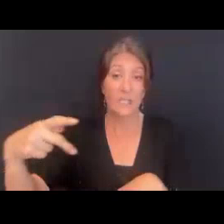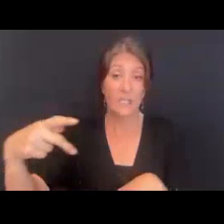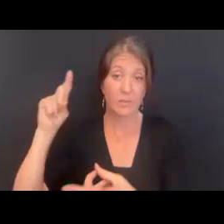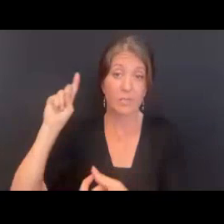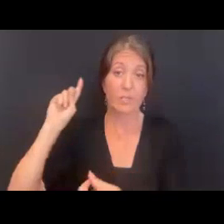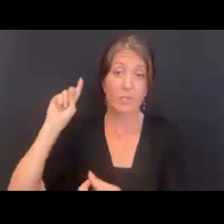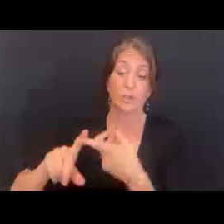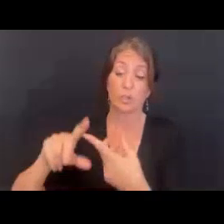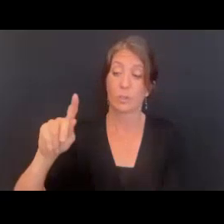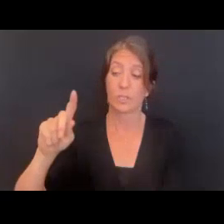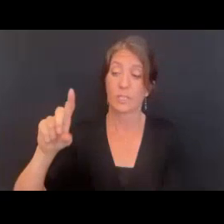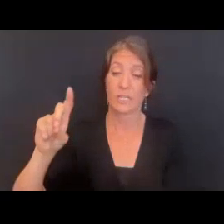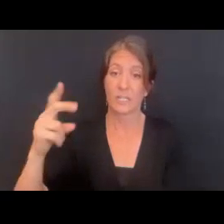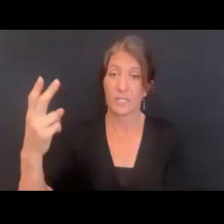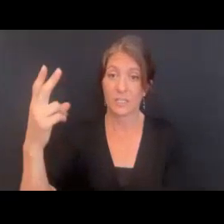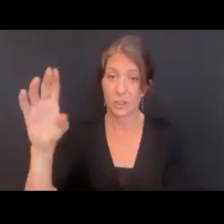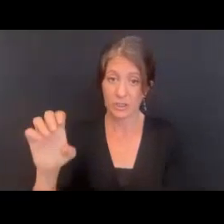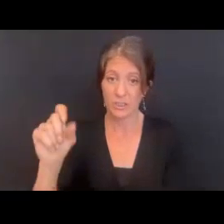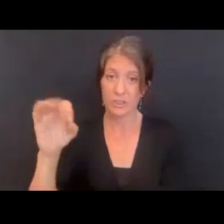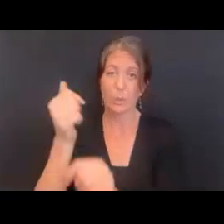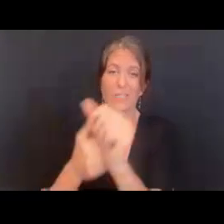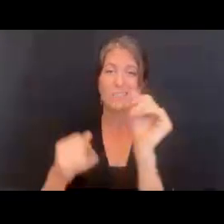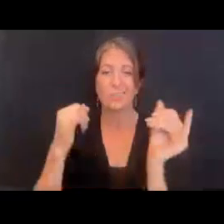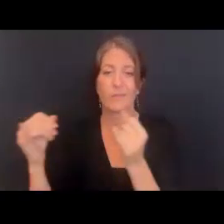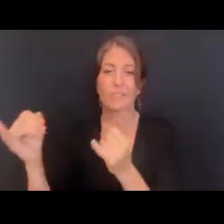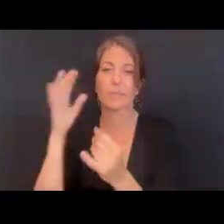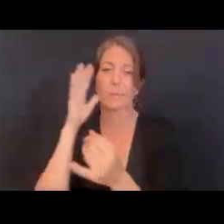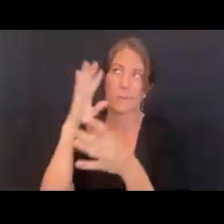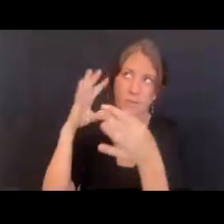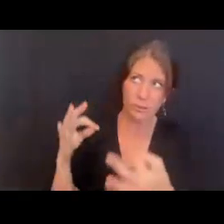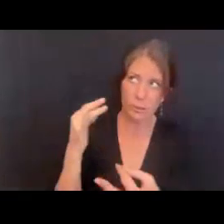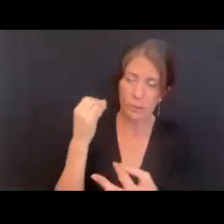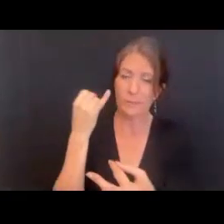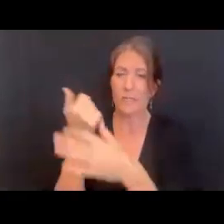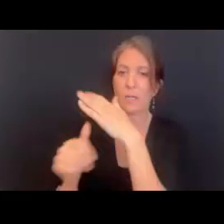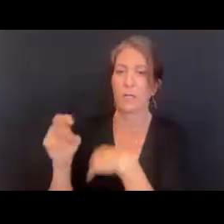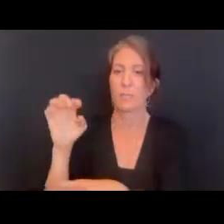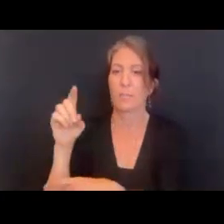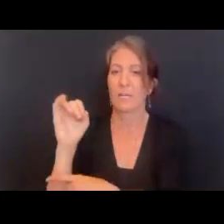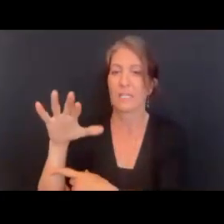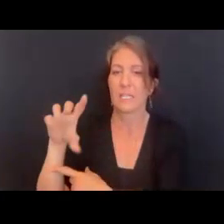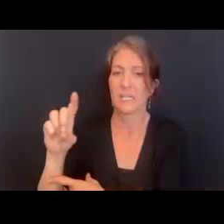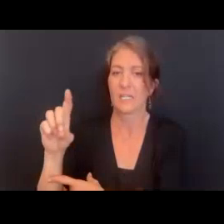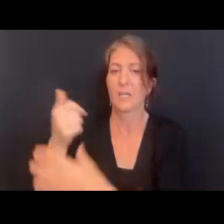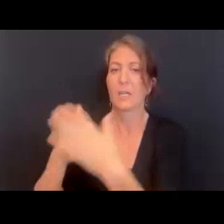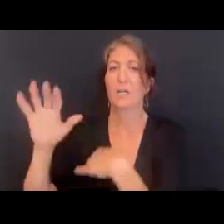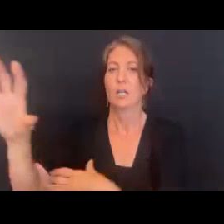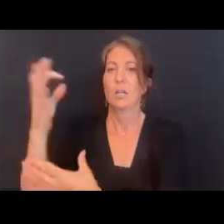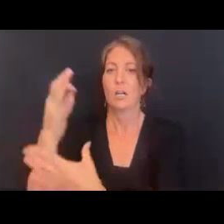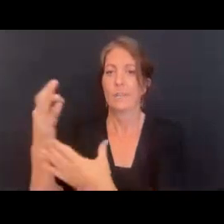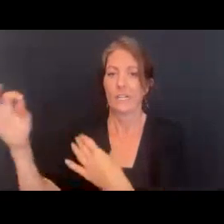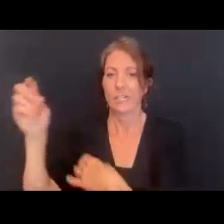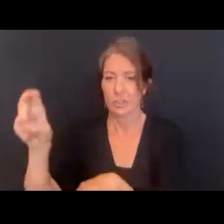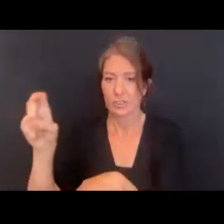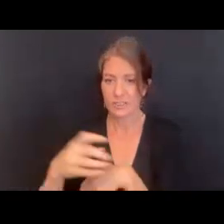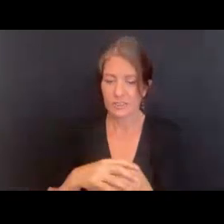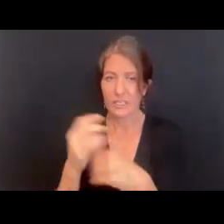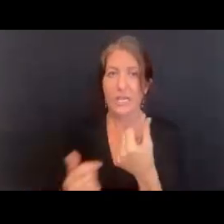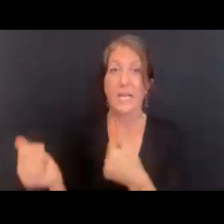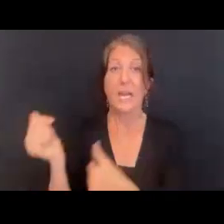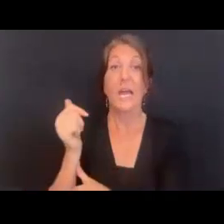so each individual can determine if Medicaid is a favorable option for their needs and financial situation. Administrative case managers are able to